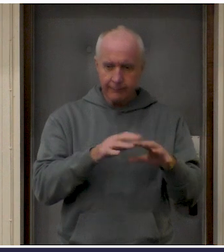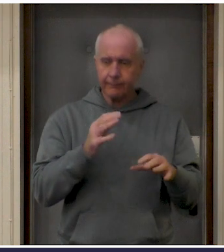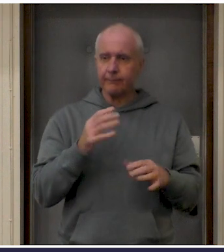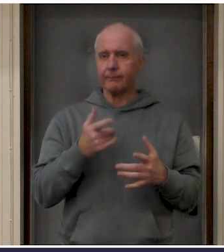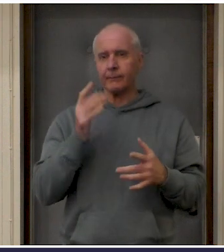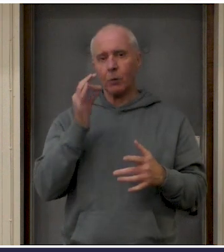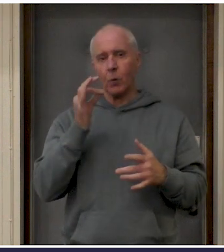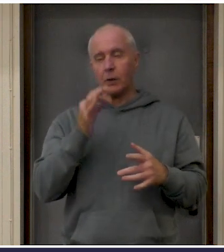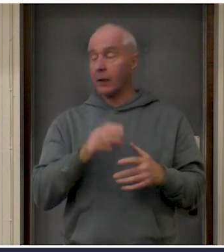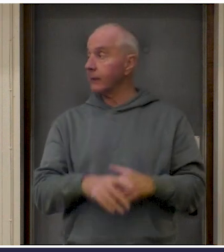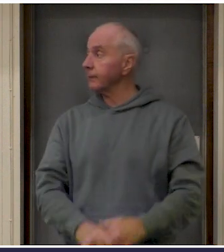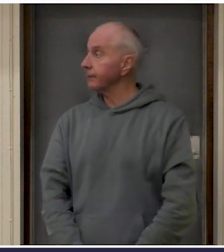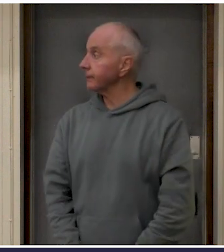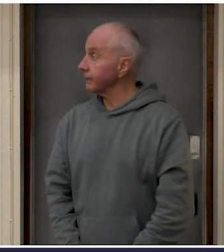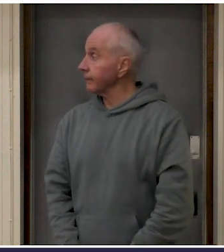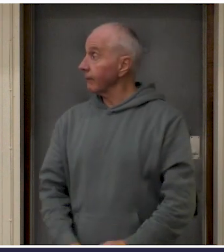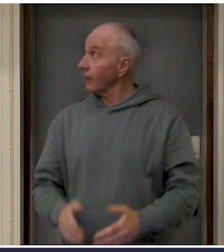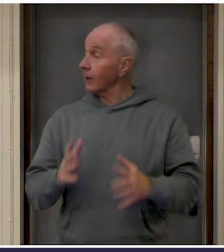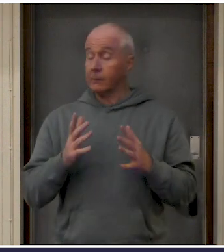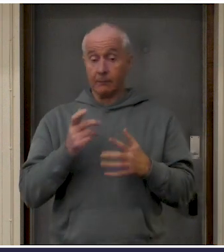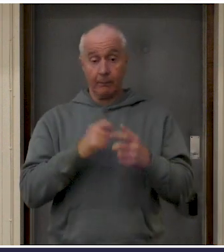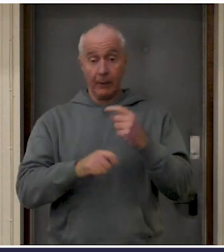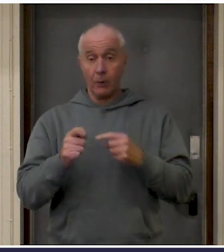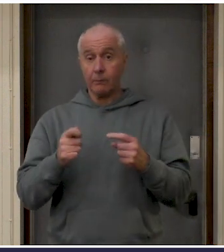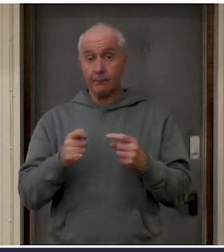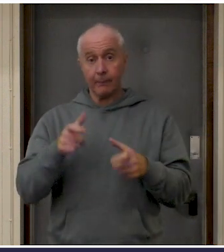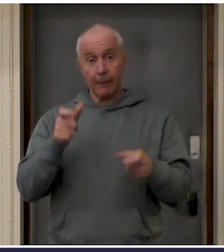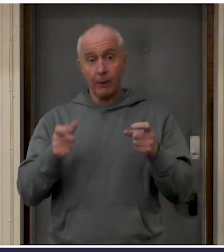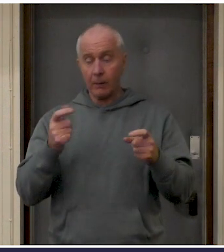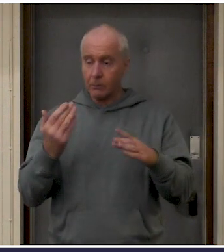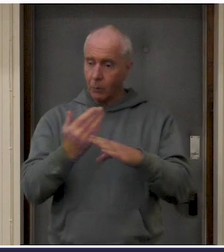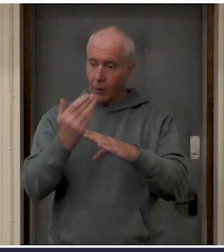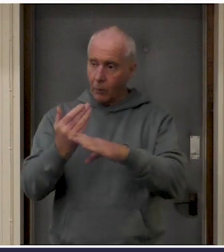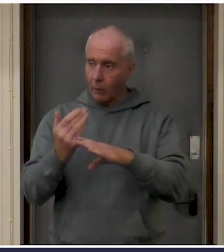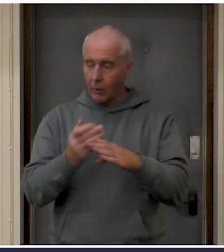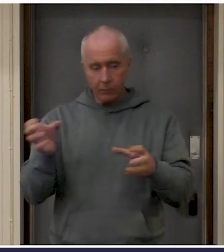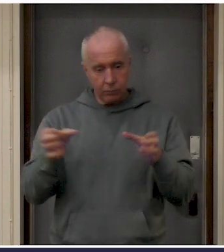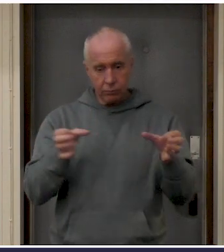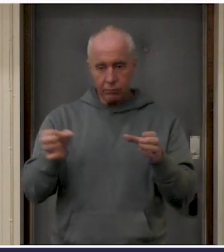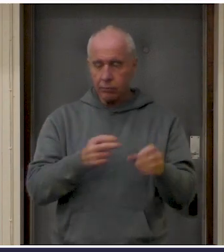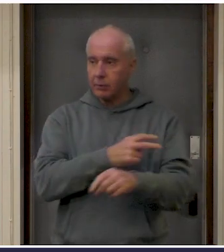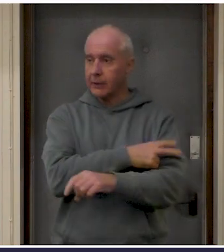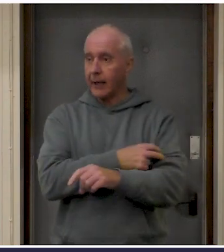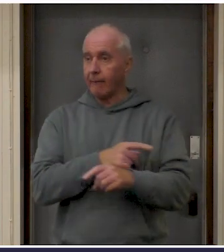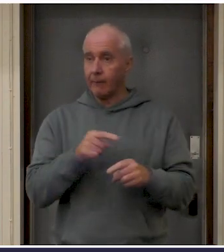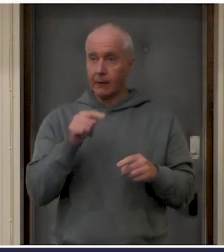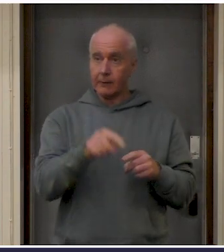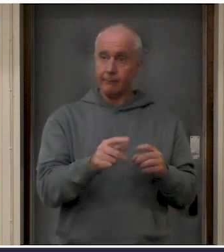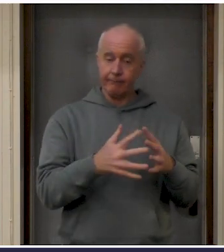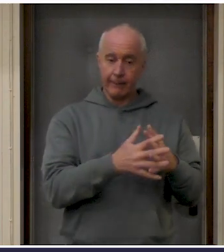And also, it bred a huge sort of workforce that again seeded that civil nuclear power takeoff in the US.